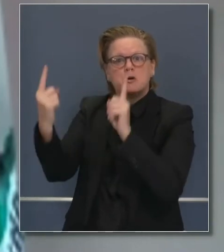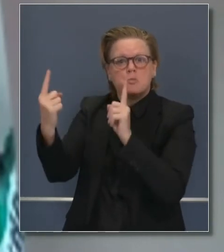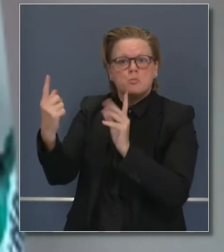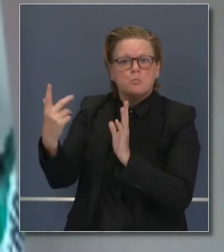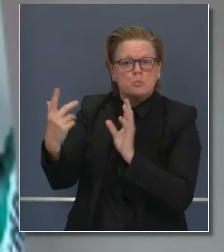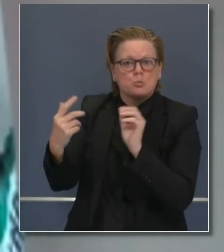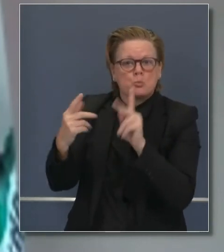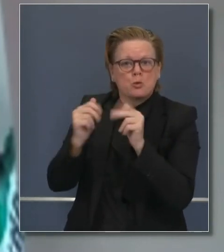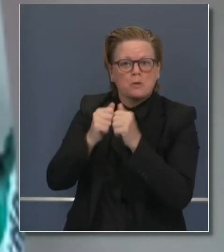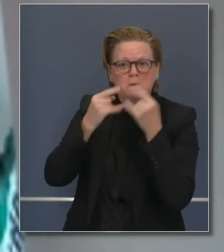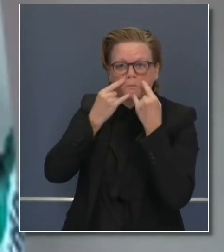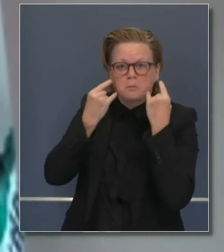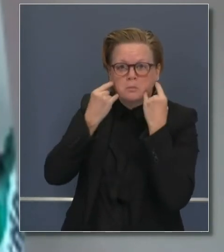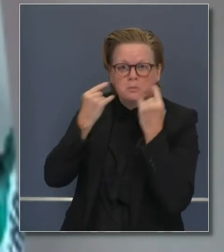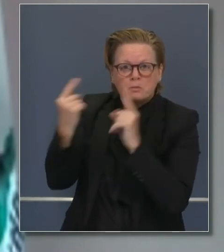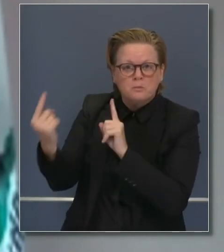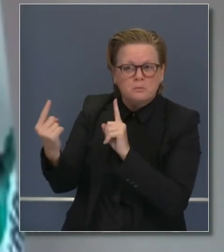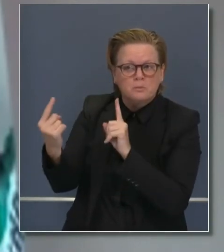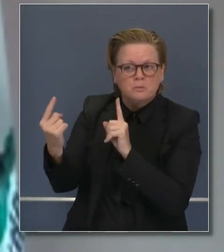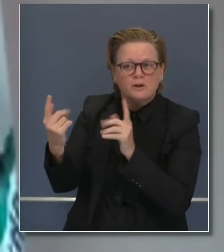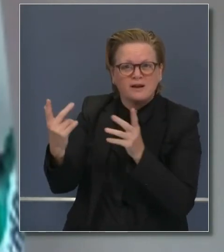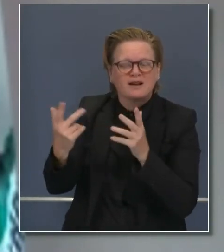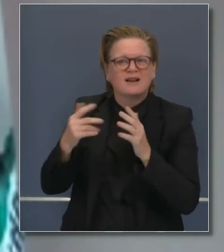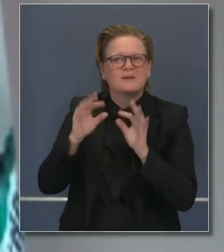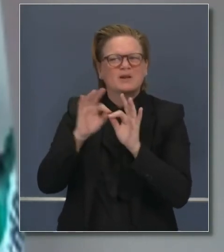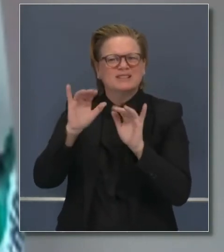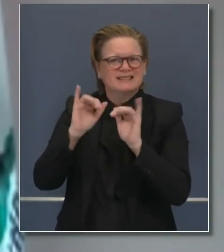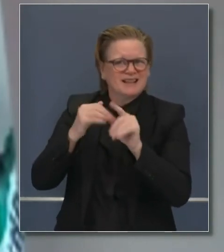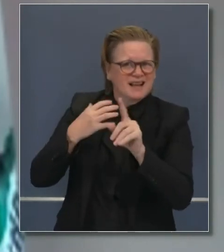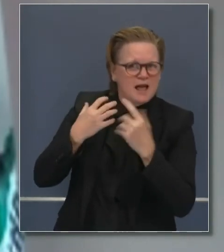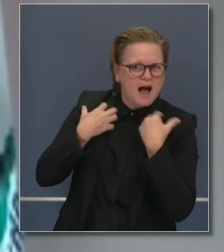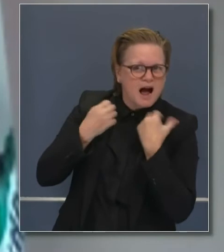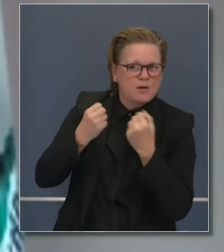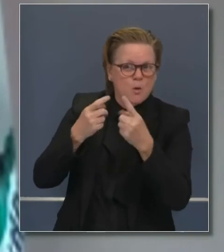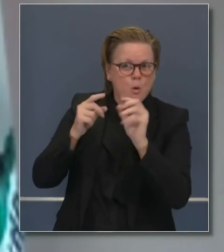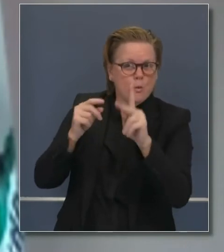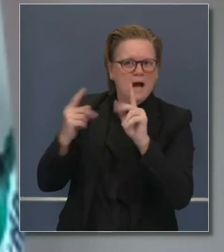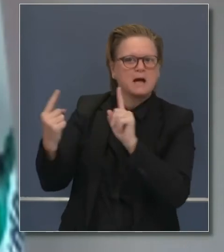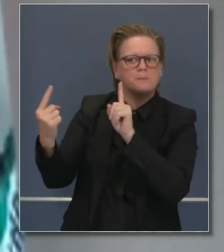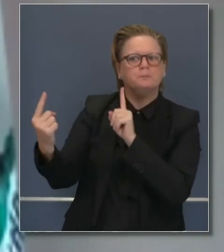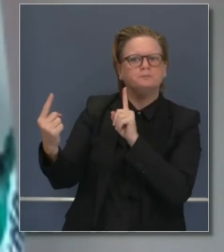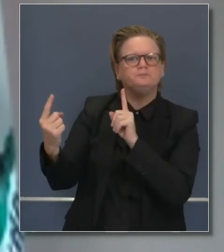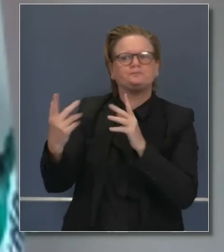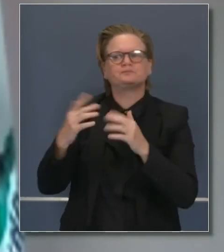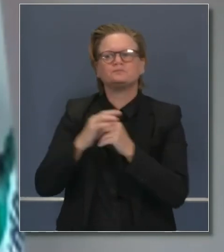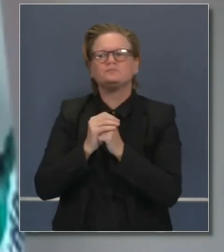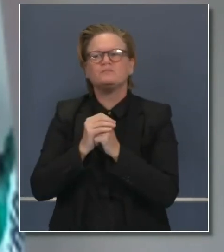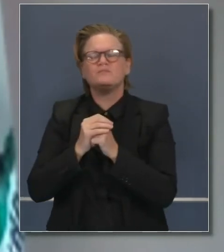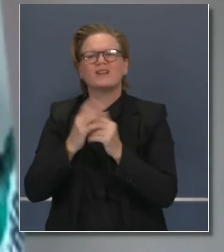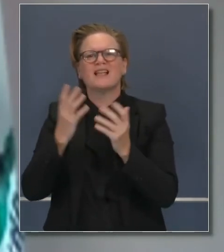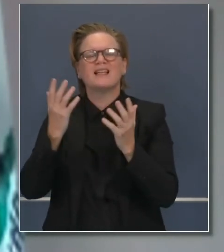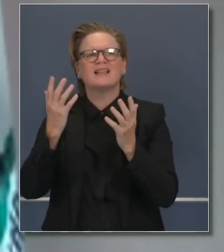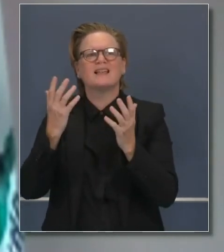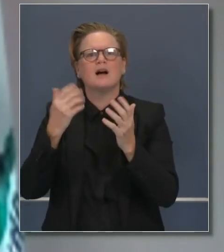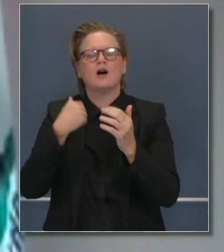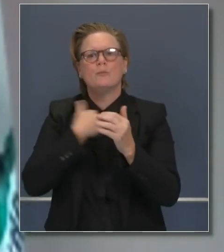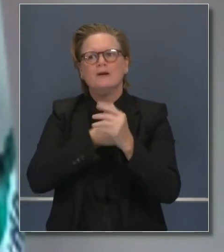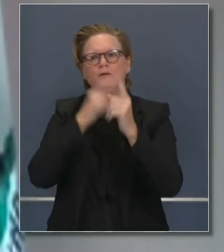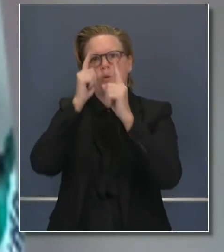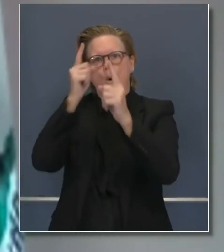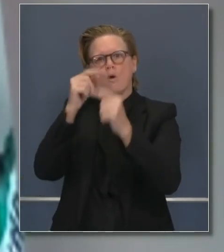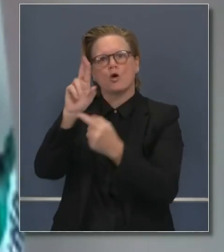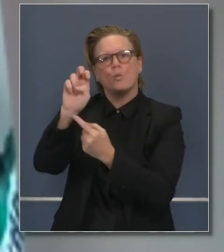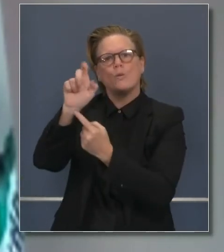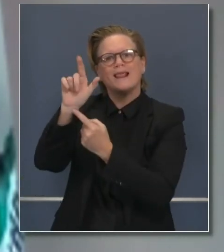healthy, have an emotional relief valve, if you will, and that is consistent with the guidance we've given